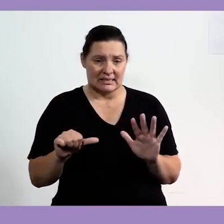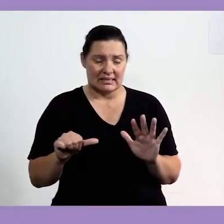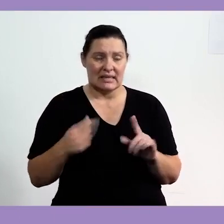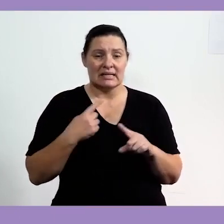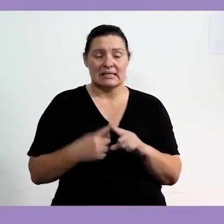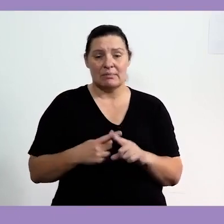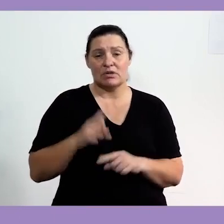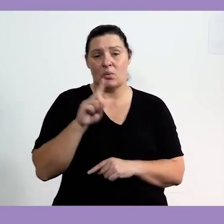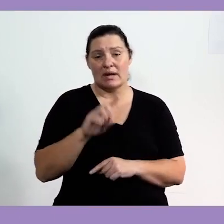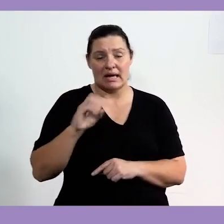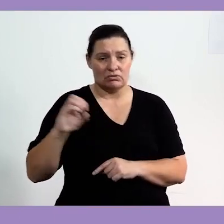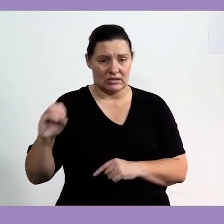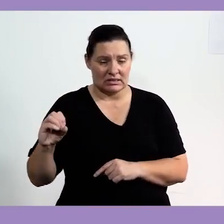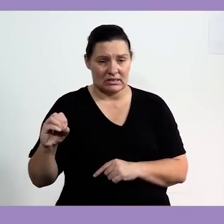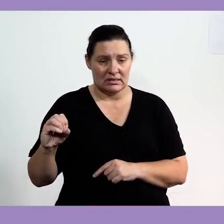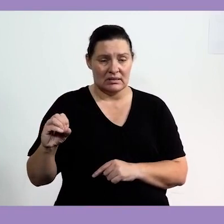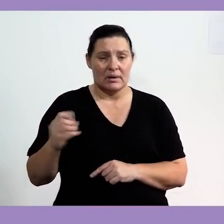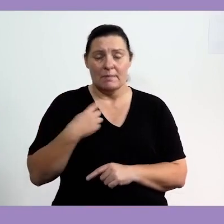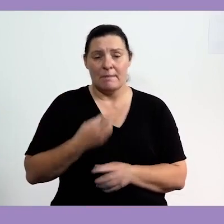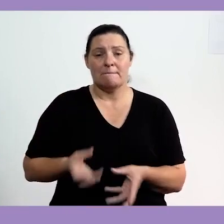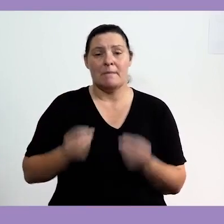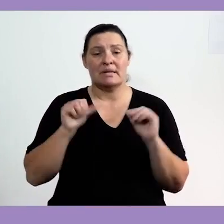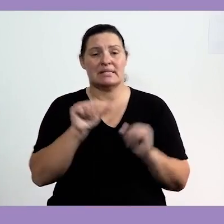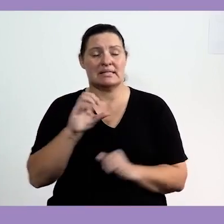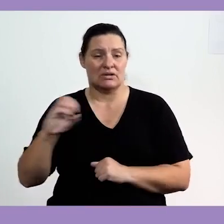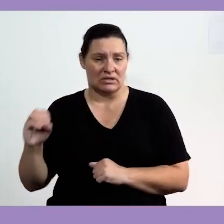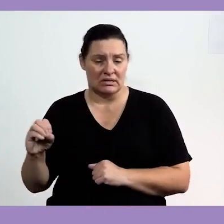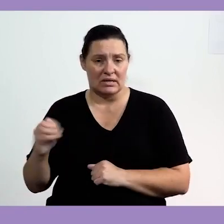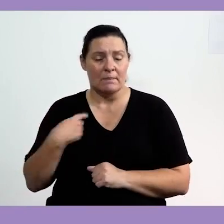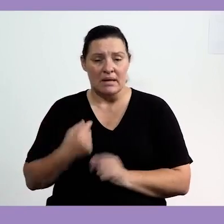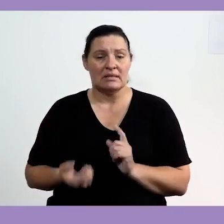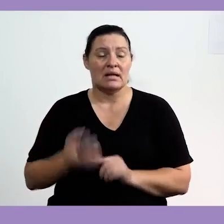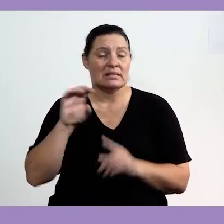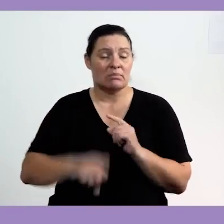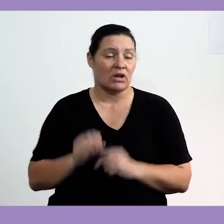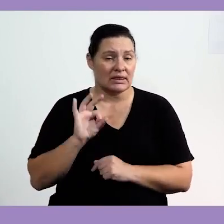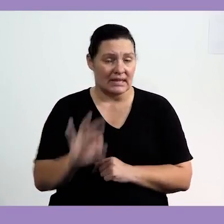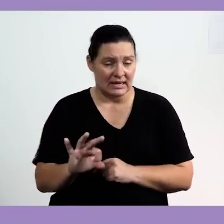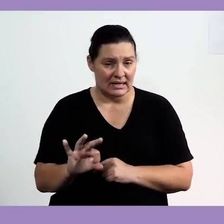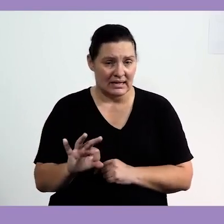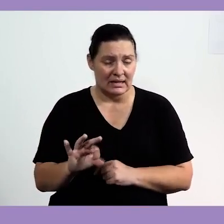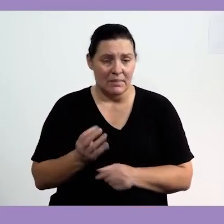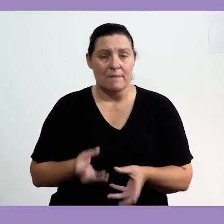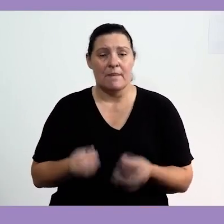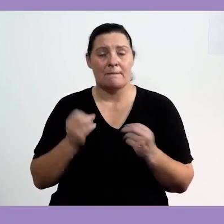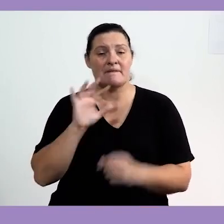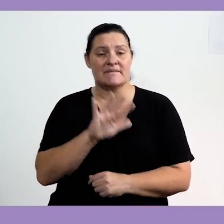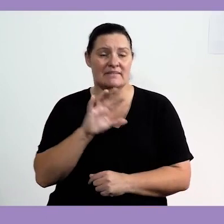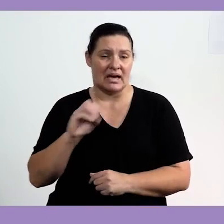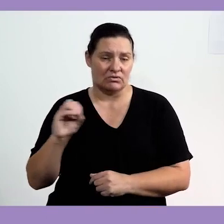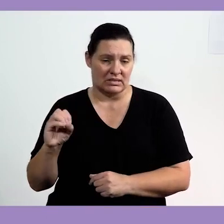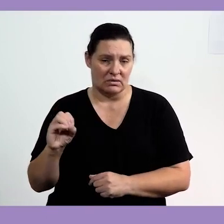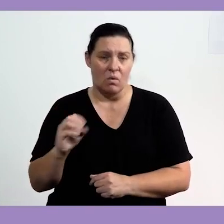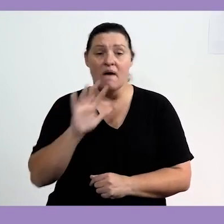say 6 multiplied by 100, that is going to give me 600. But if I subtract 3, that is going to give